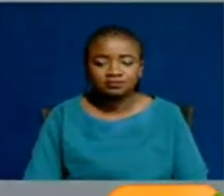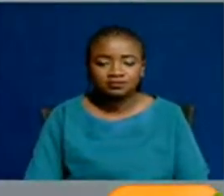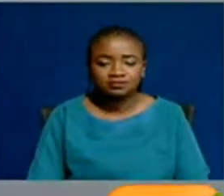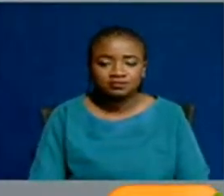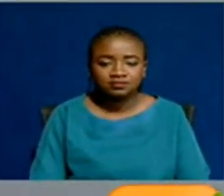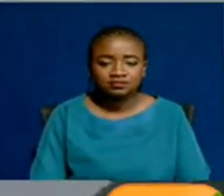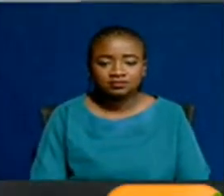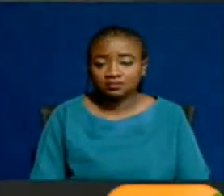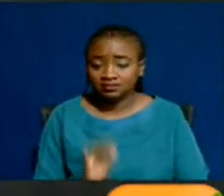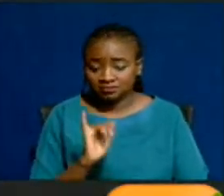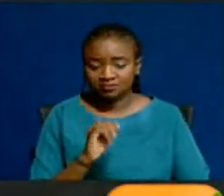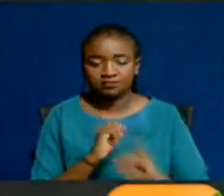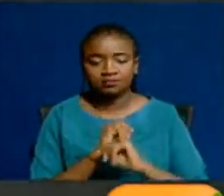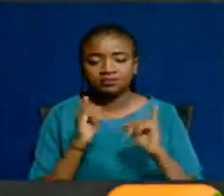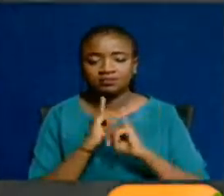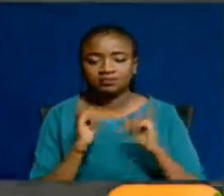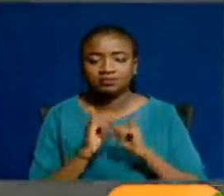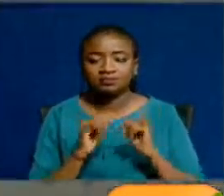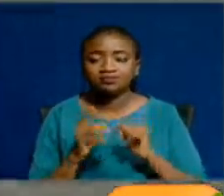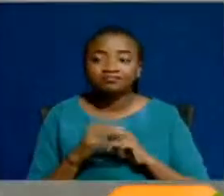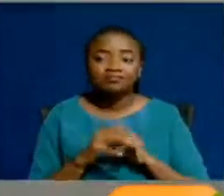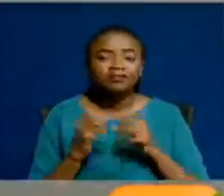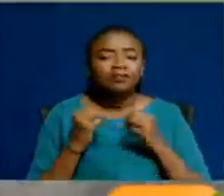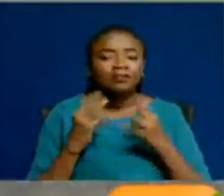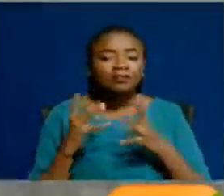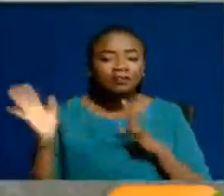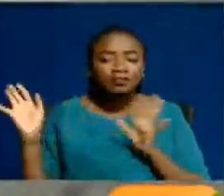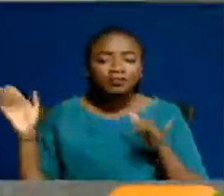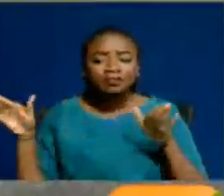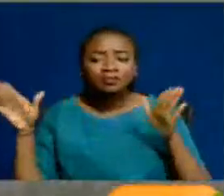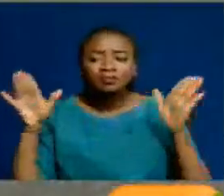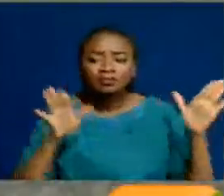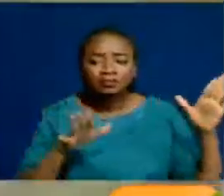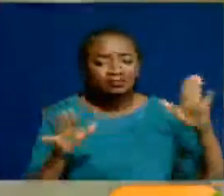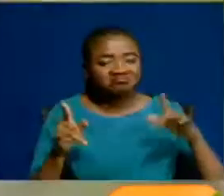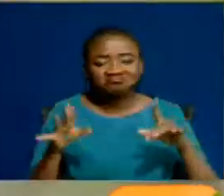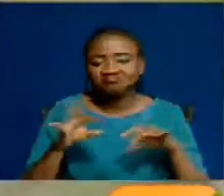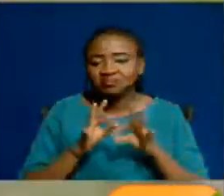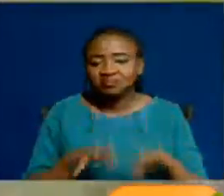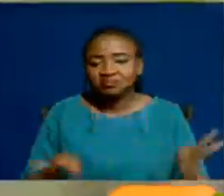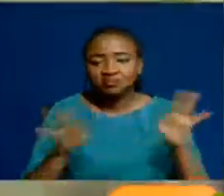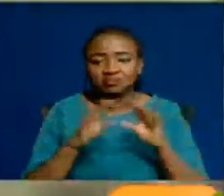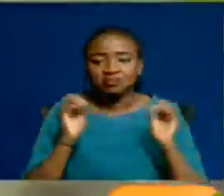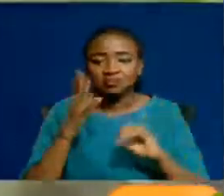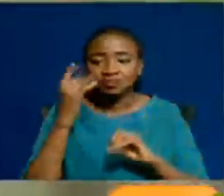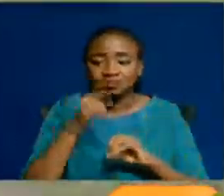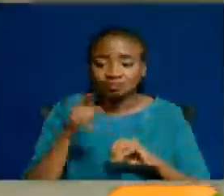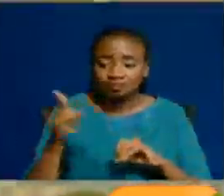Size is no matter in the migration of birds, as each species travels